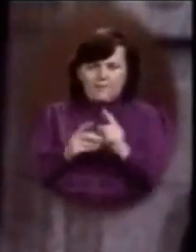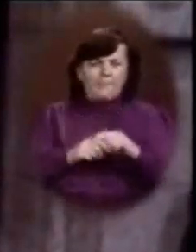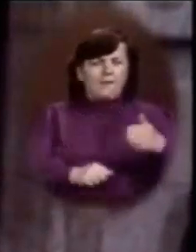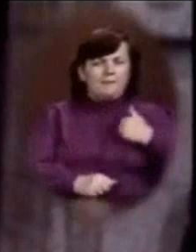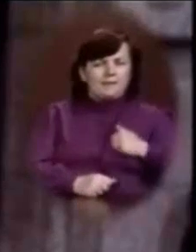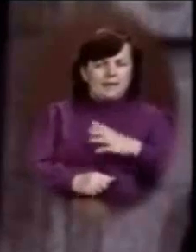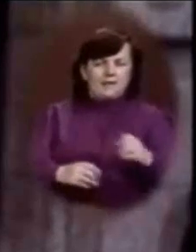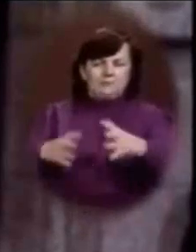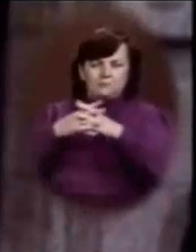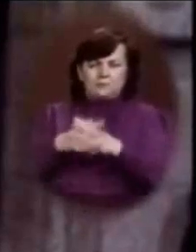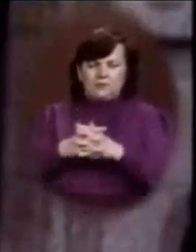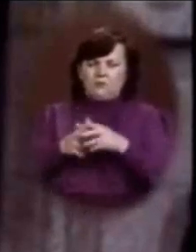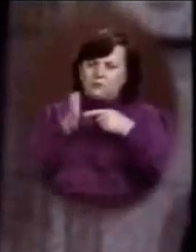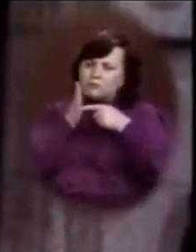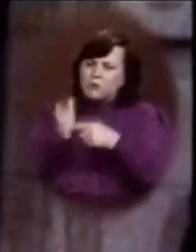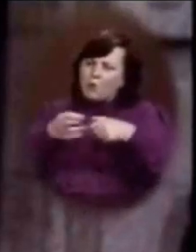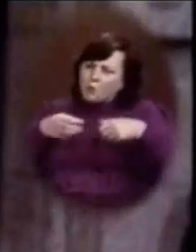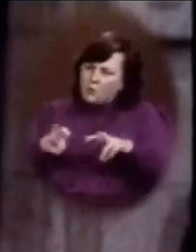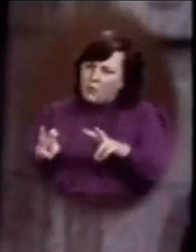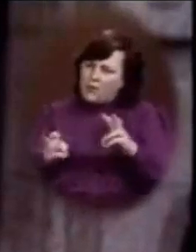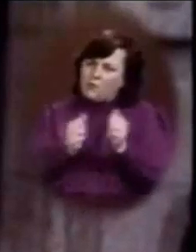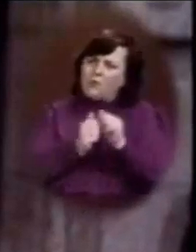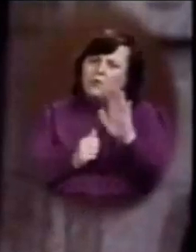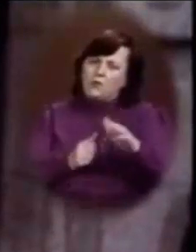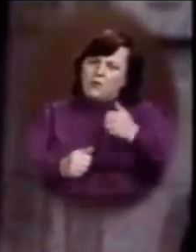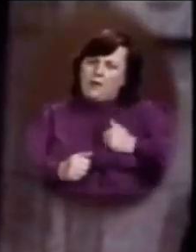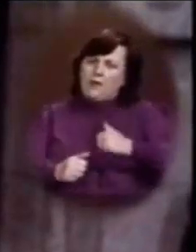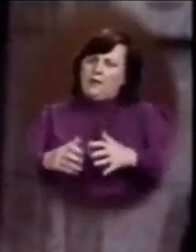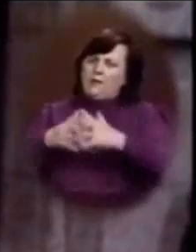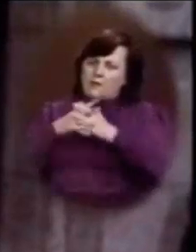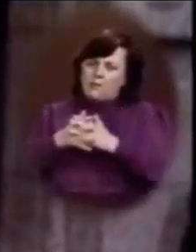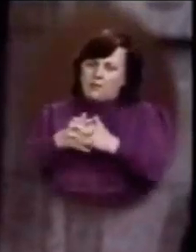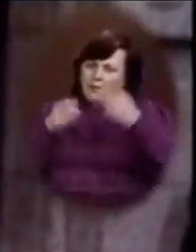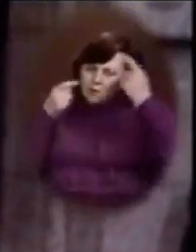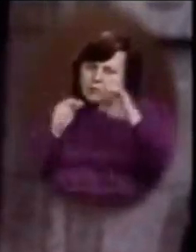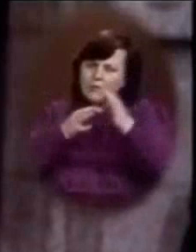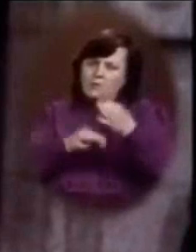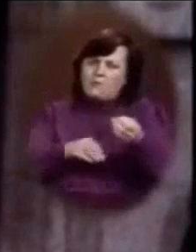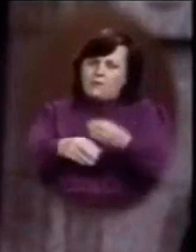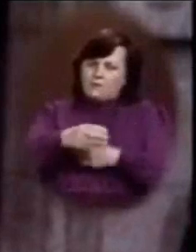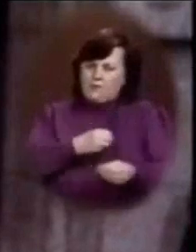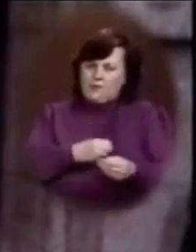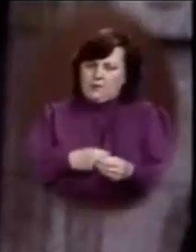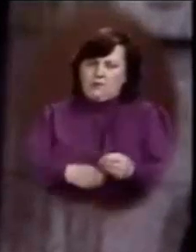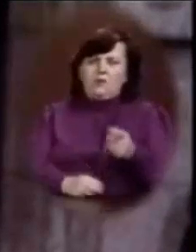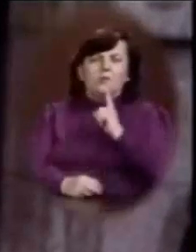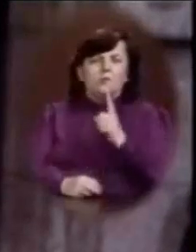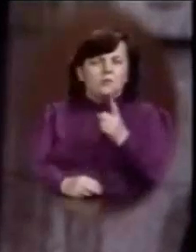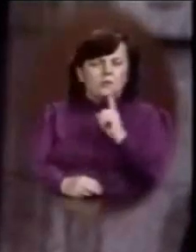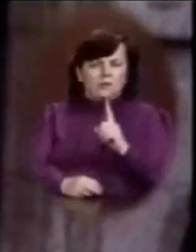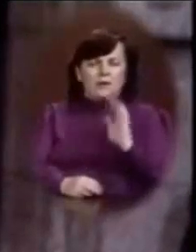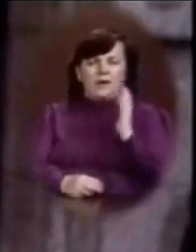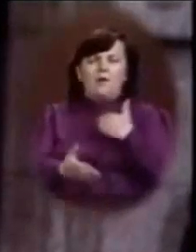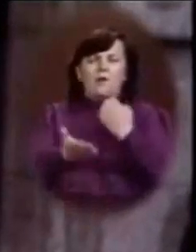way with the Canada-United States Free Trade Agreement, which the Economic Summit warmly endorsed.